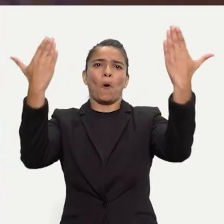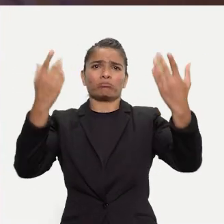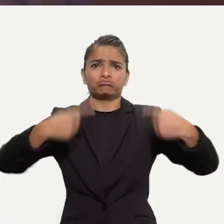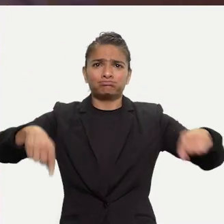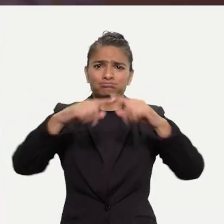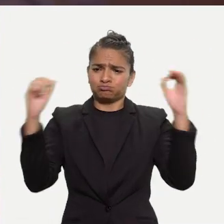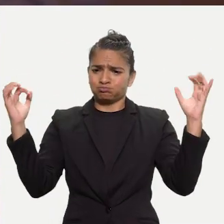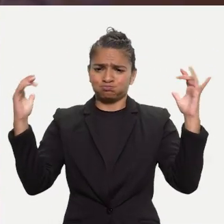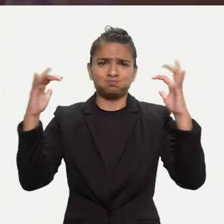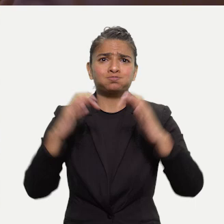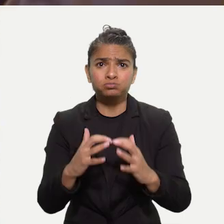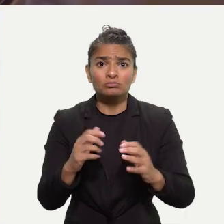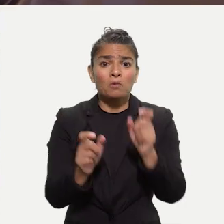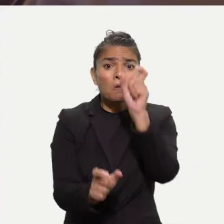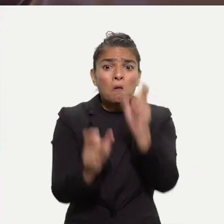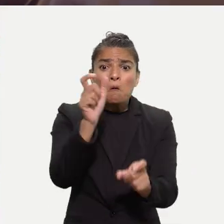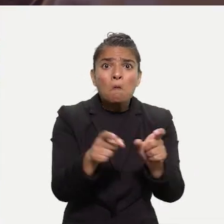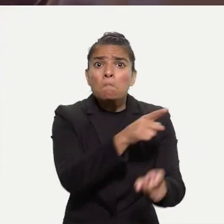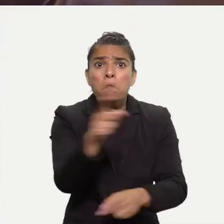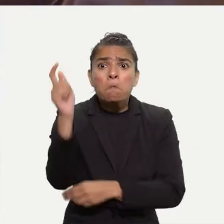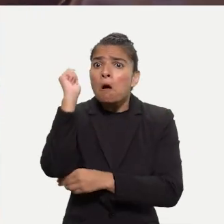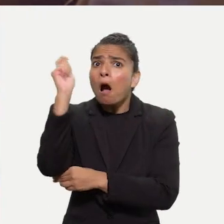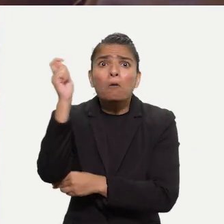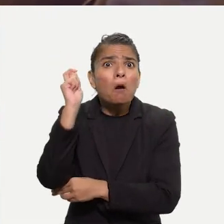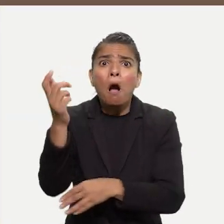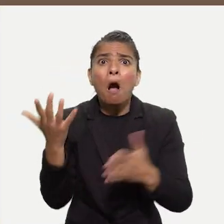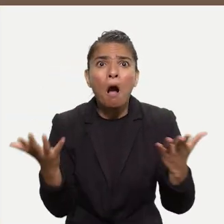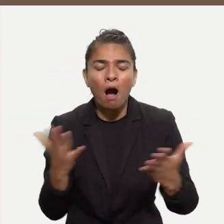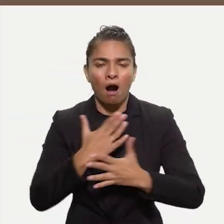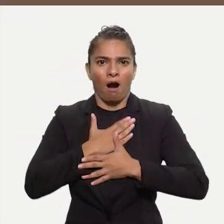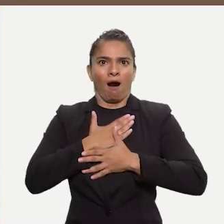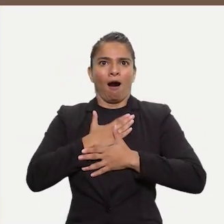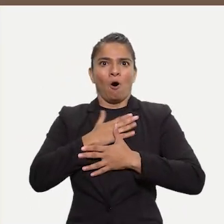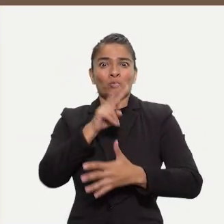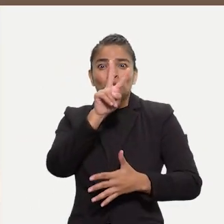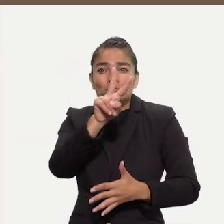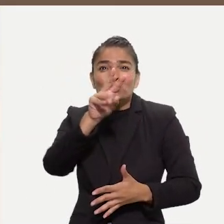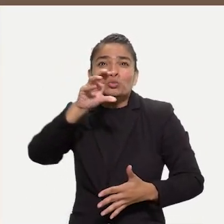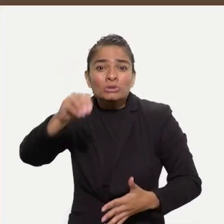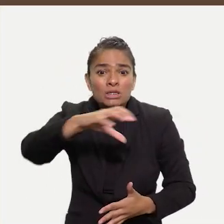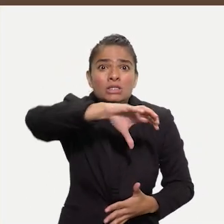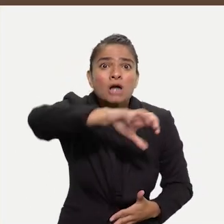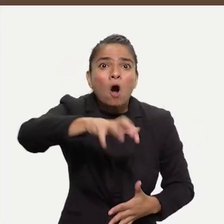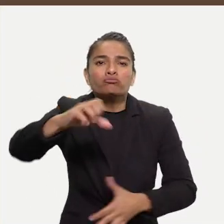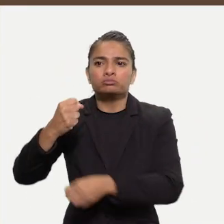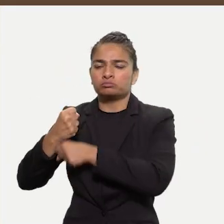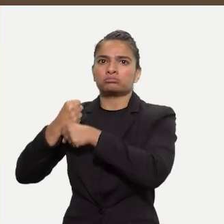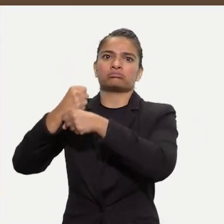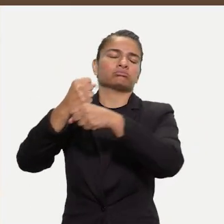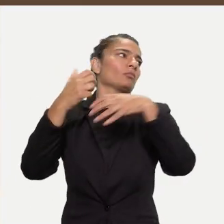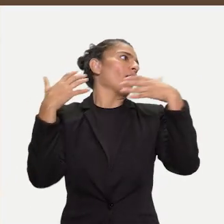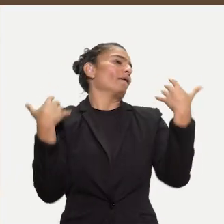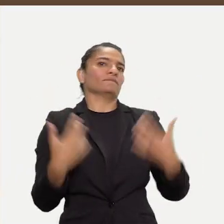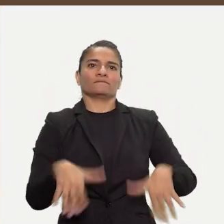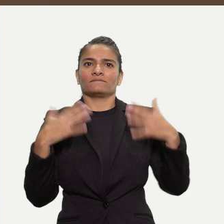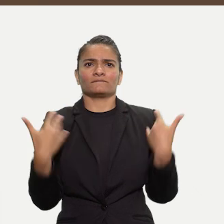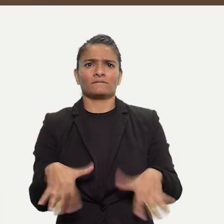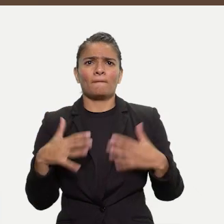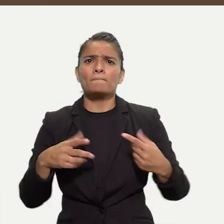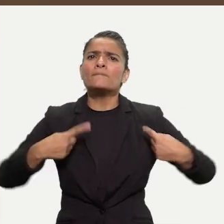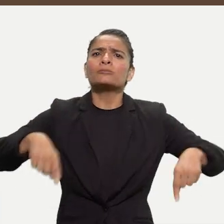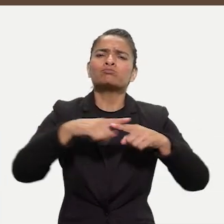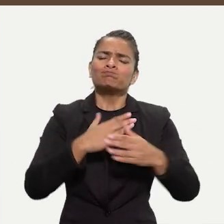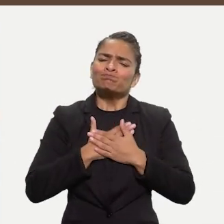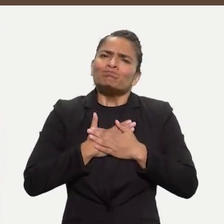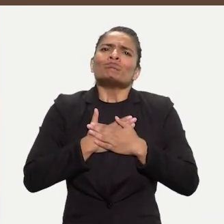First of all, I would like to wish all of you a wonderful good morning. Karibu Kenya, for those who are not from Kenya. I'm